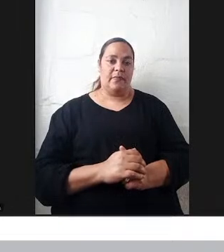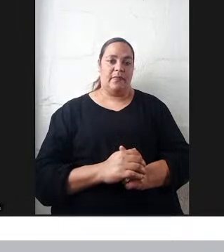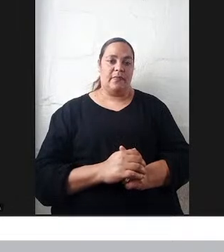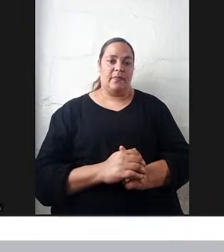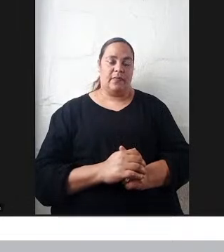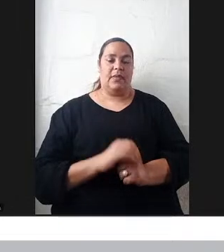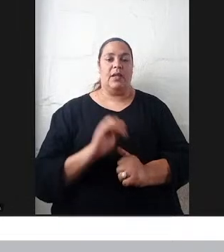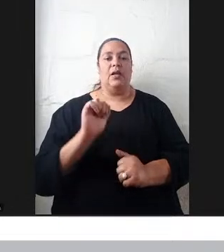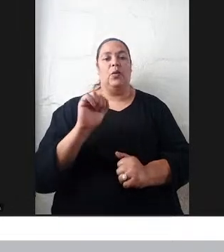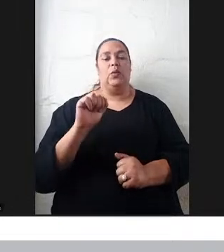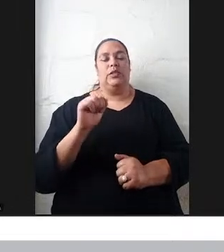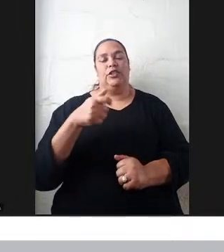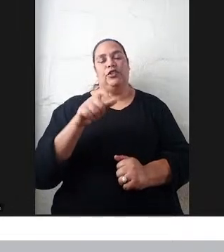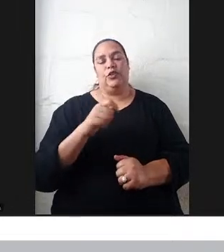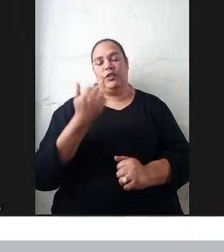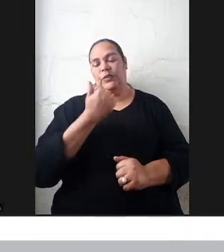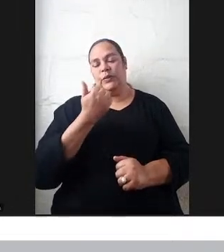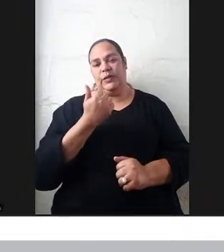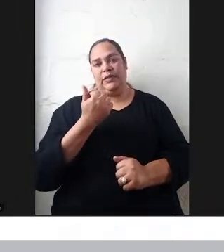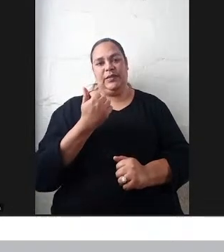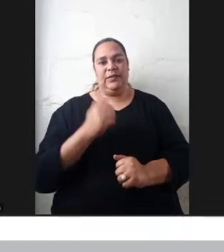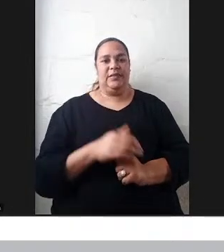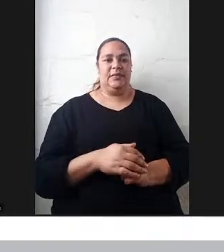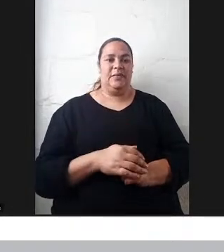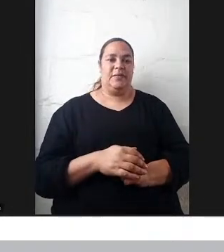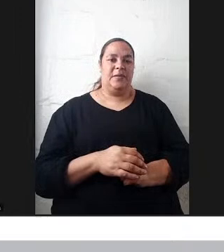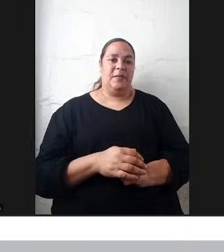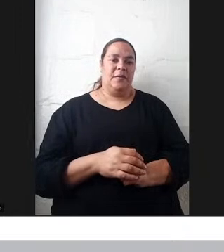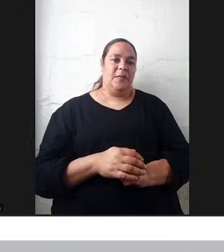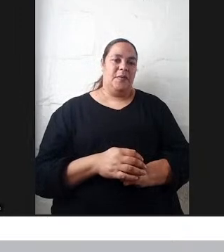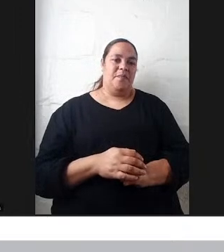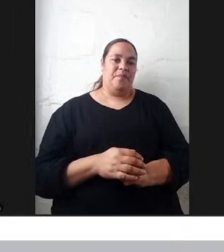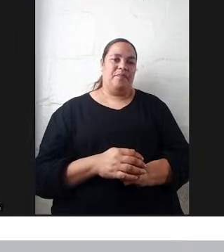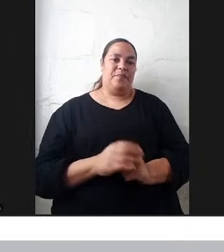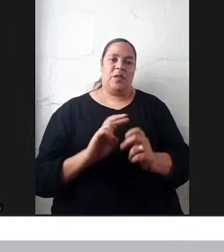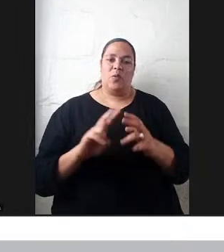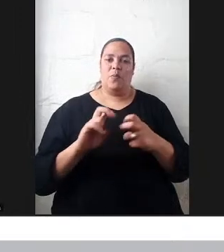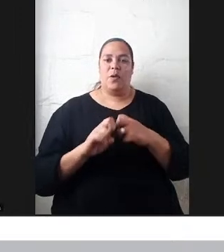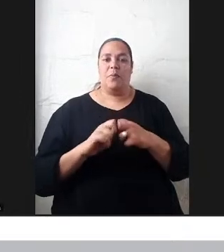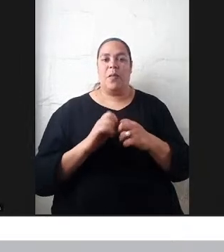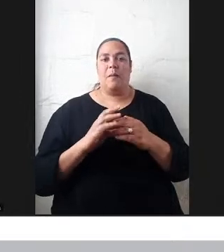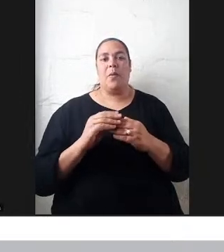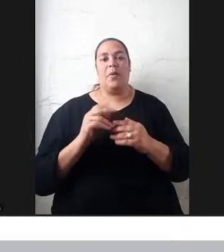Yes, Chair, sorry for that. No problem. Member Nkundlo?